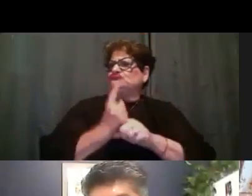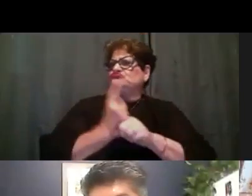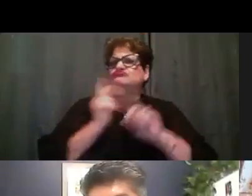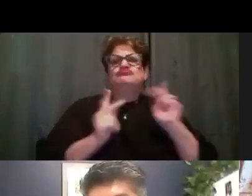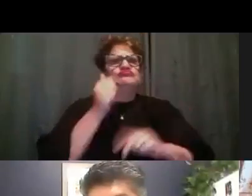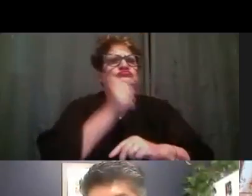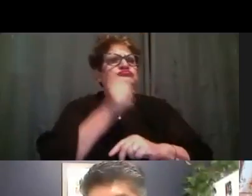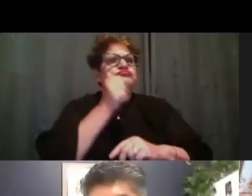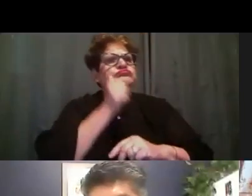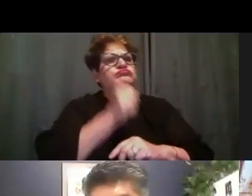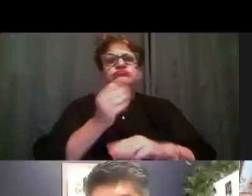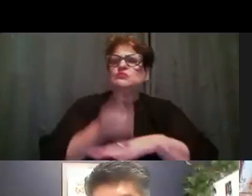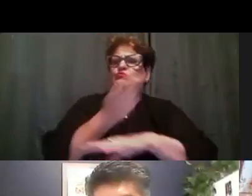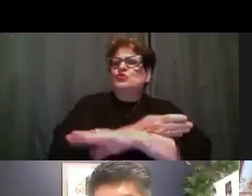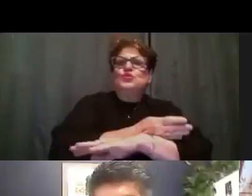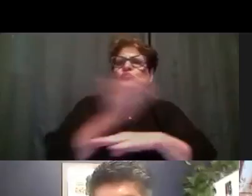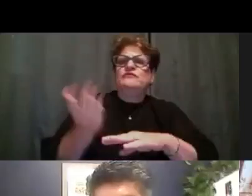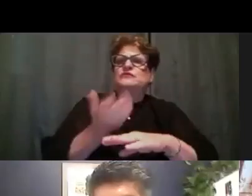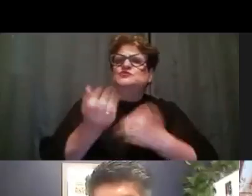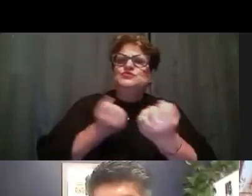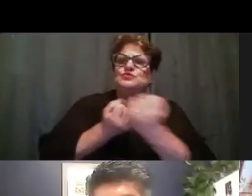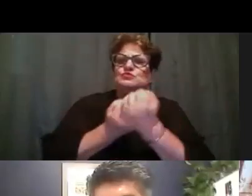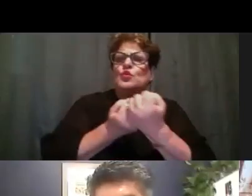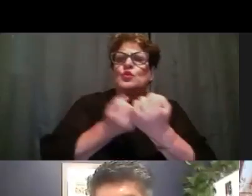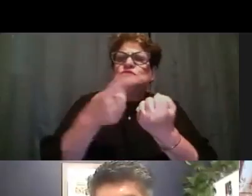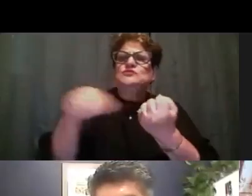hope to be a part of this community and support this community.